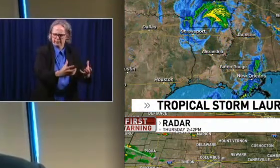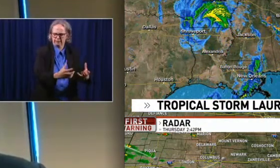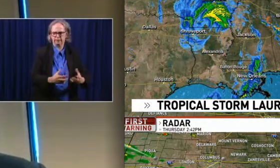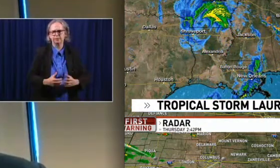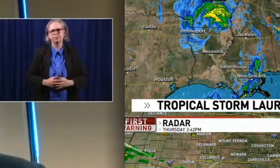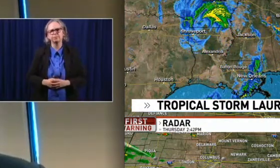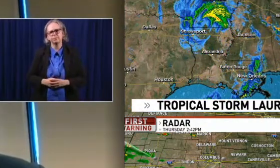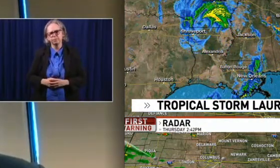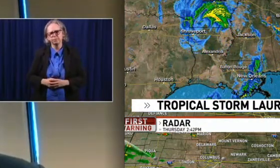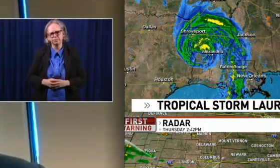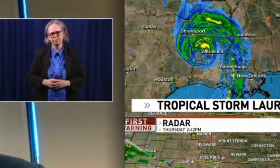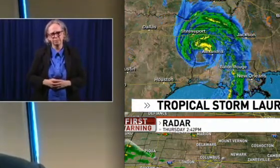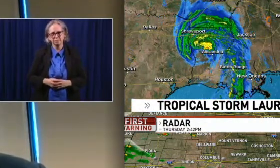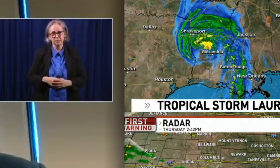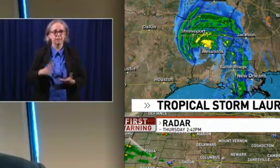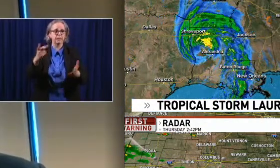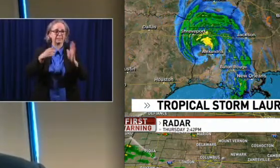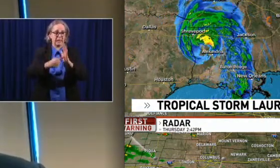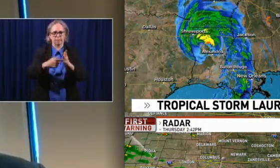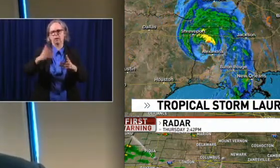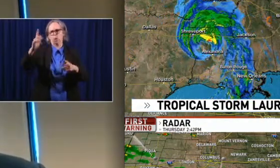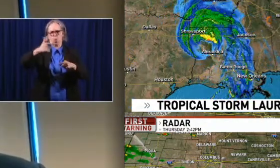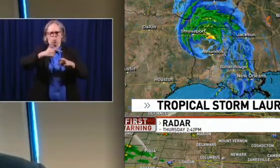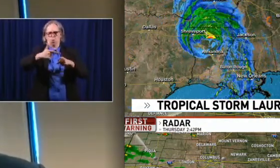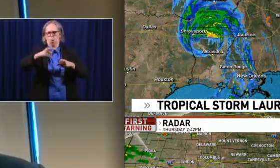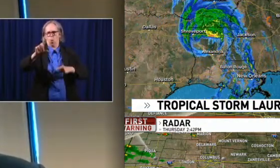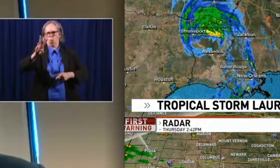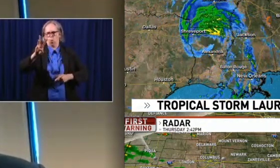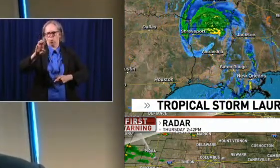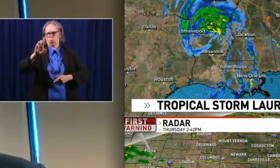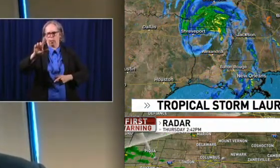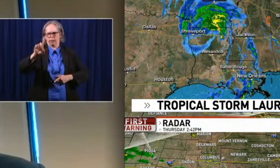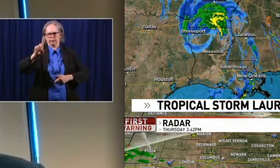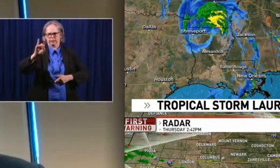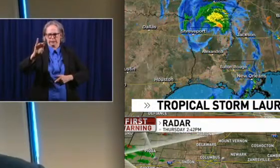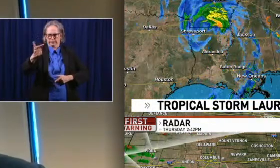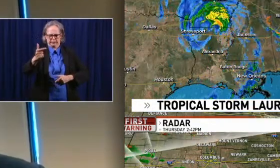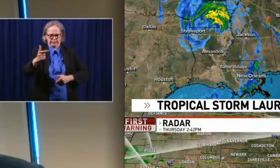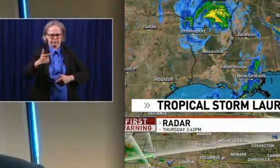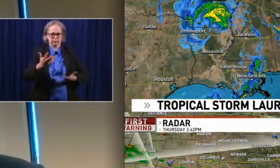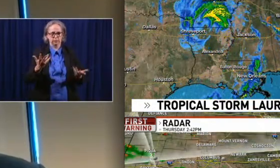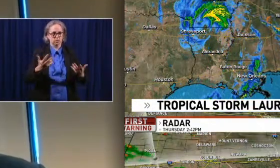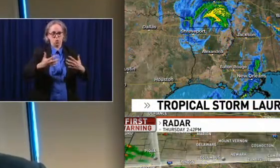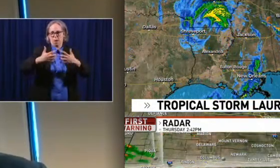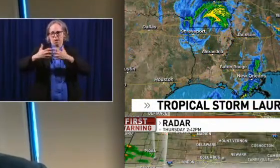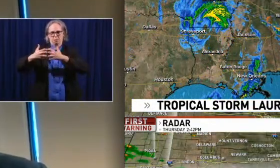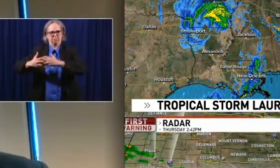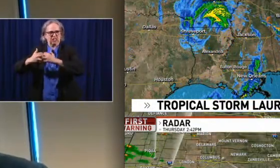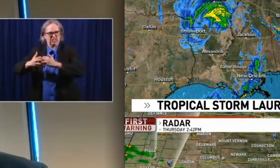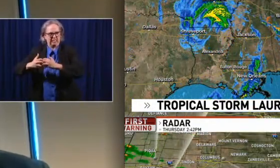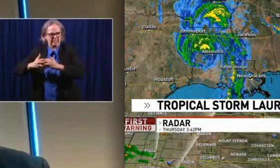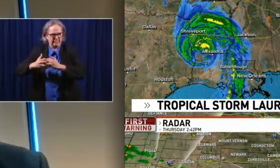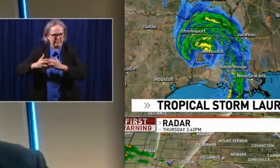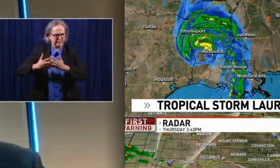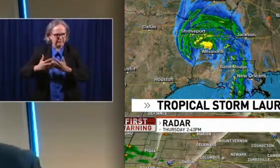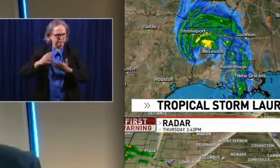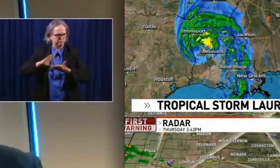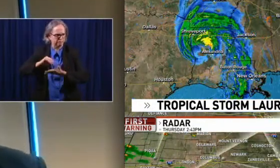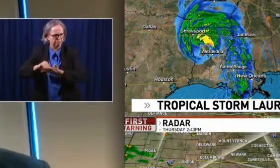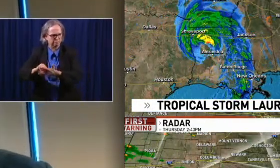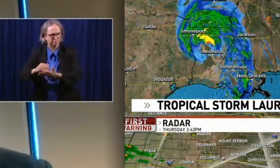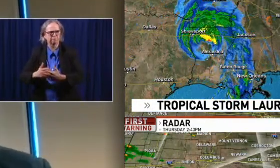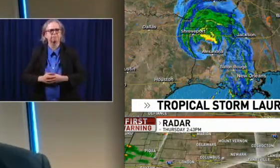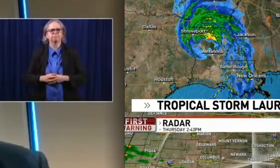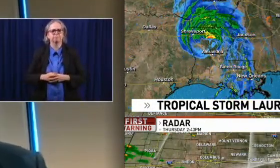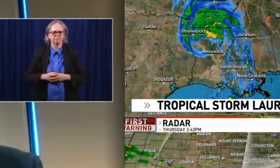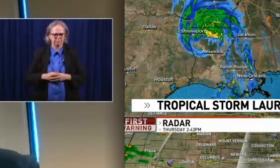So welding, for example, manufacturing, including mechatronics, which is a combination of